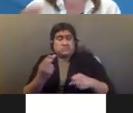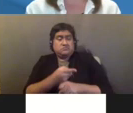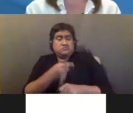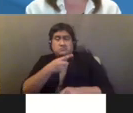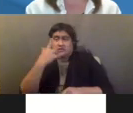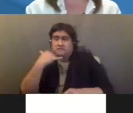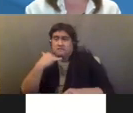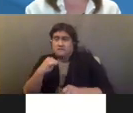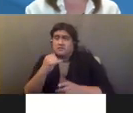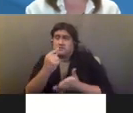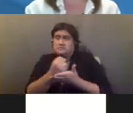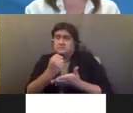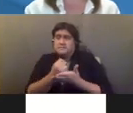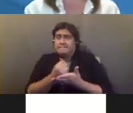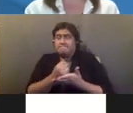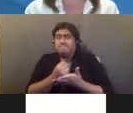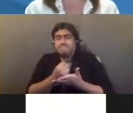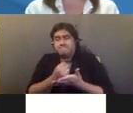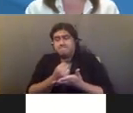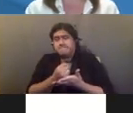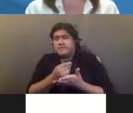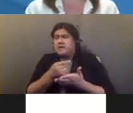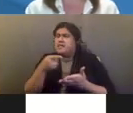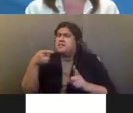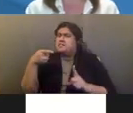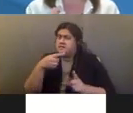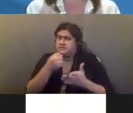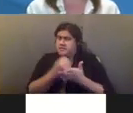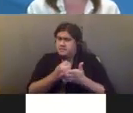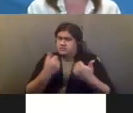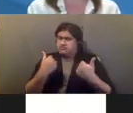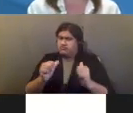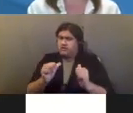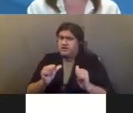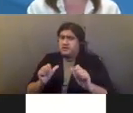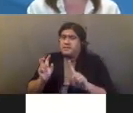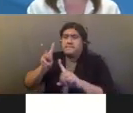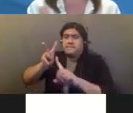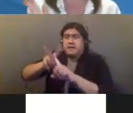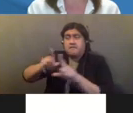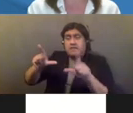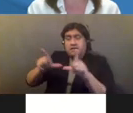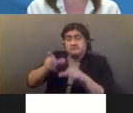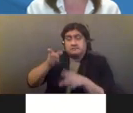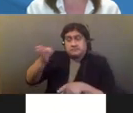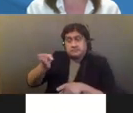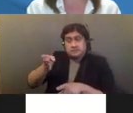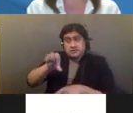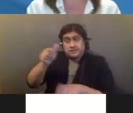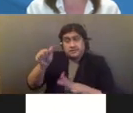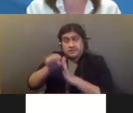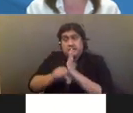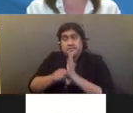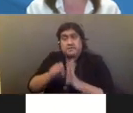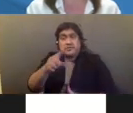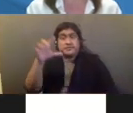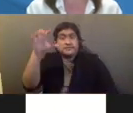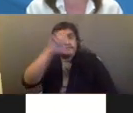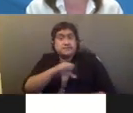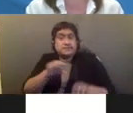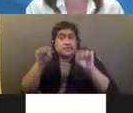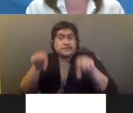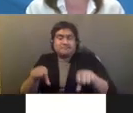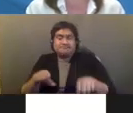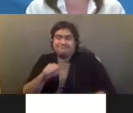getting licensure in different states or getting temporary licensure, but just don't make the assumption that it will be a possibility.